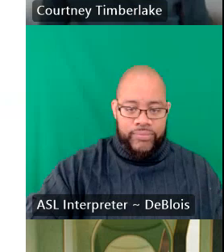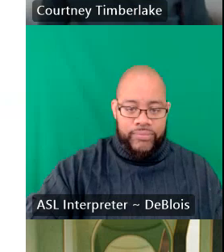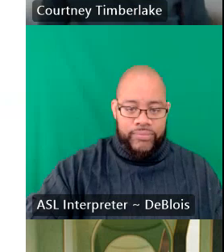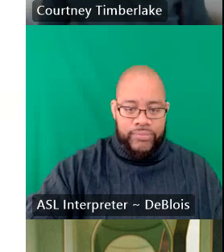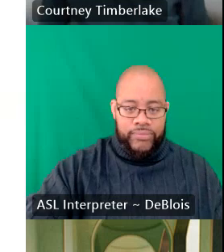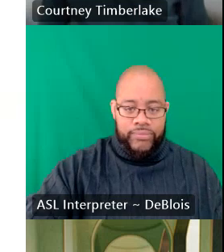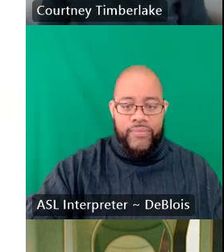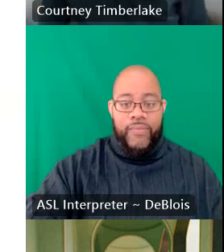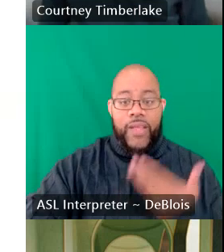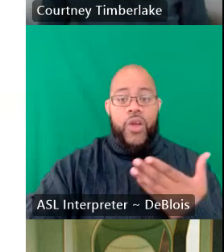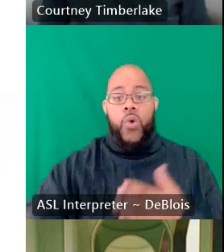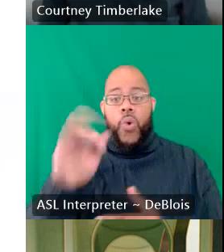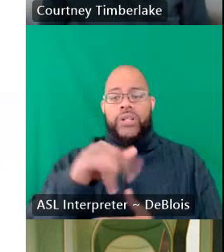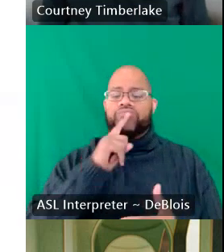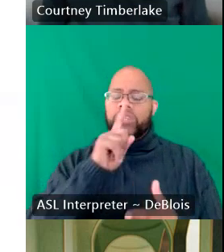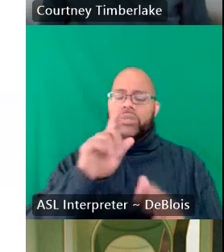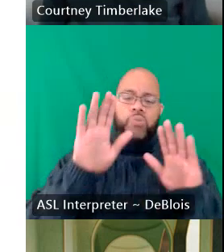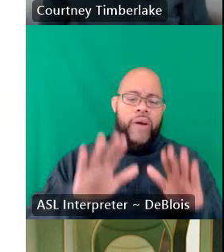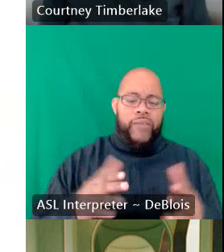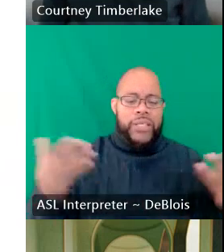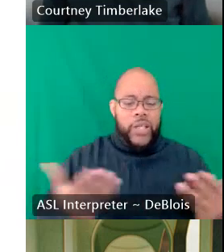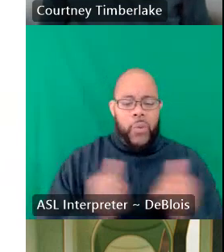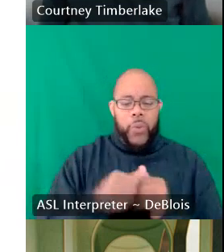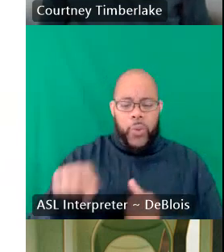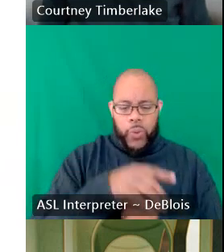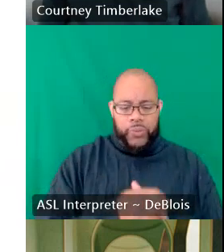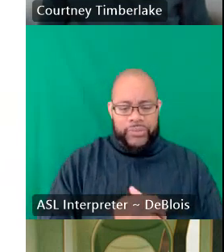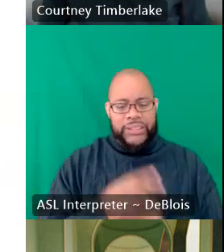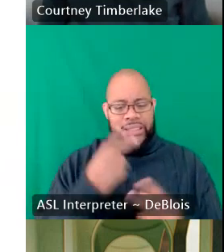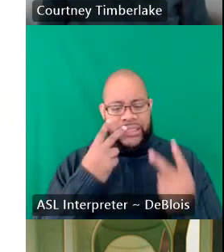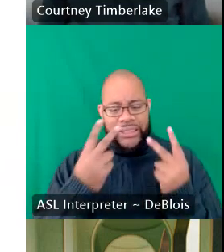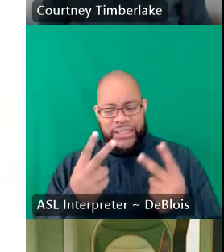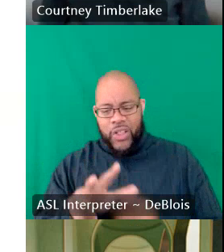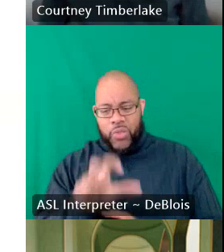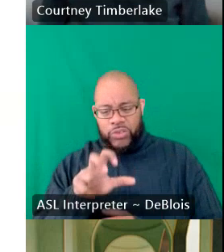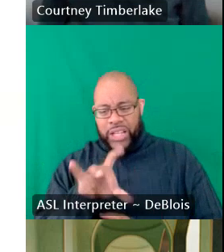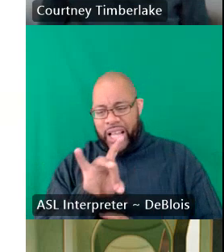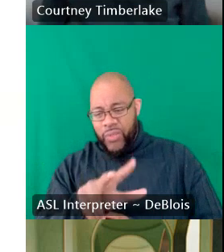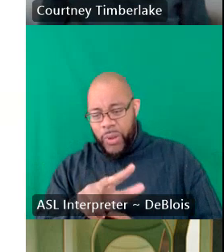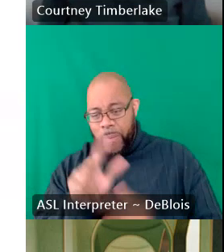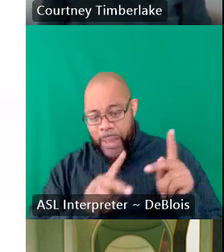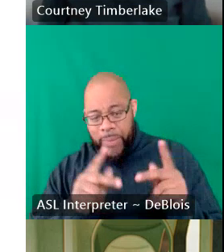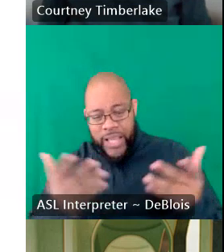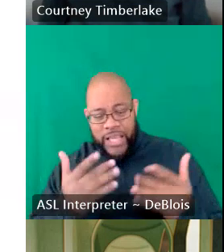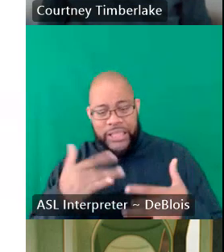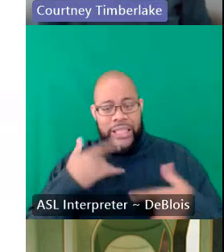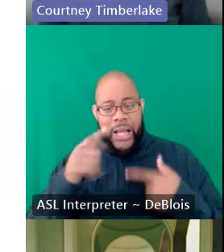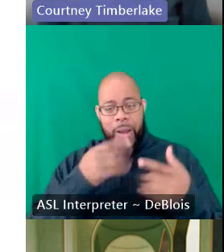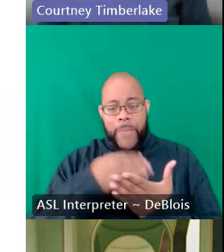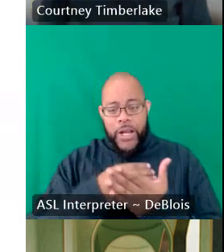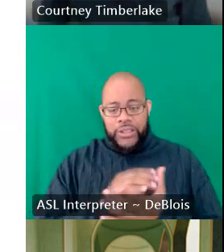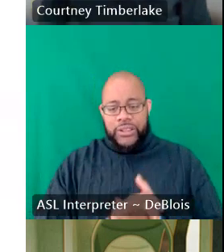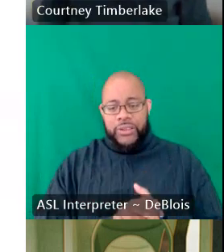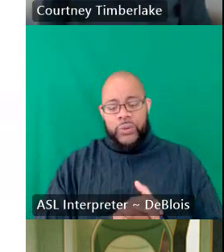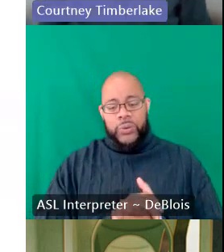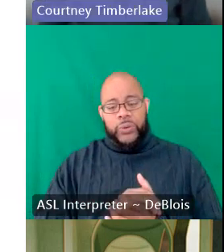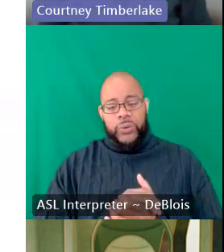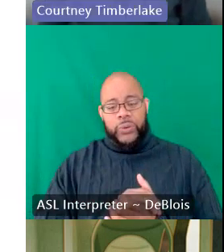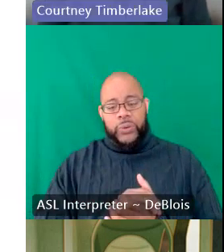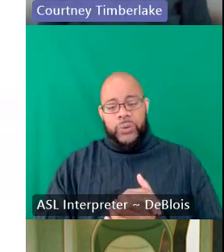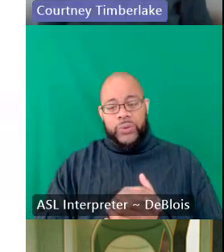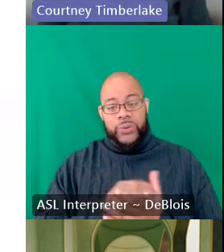Thanks, Courtney. It is a delight to be here with all of you and to see like 380 people excited about budget. Maybe you question that assumption